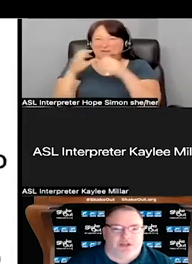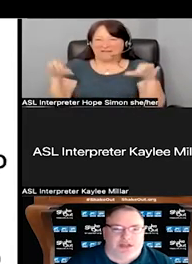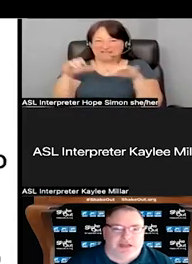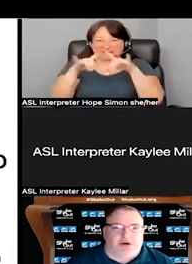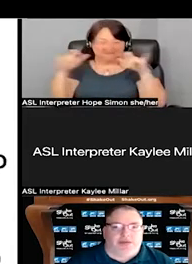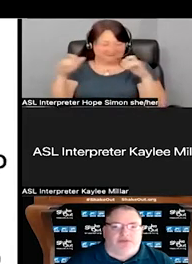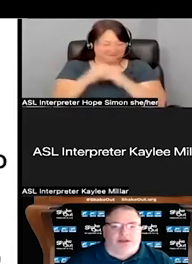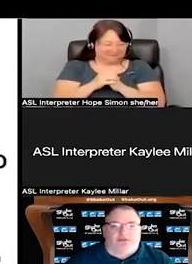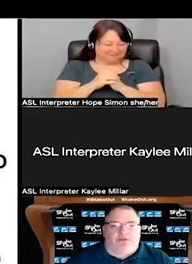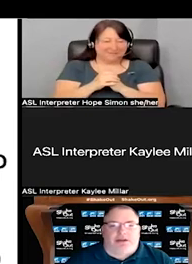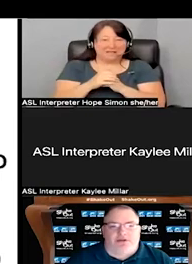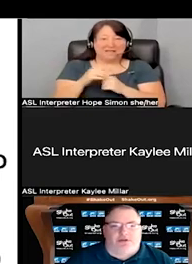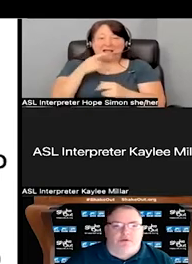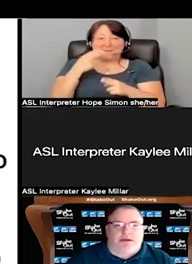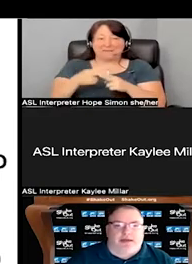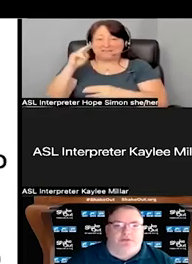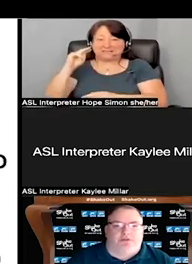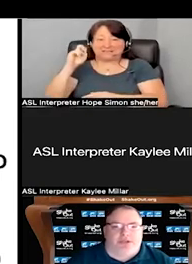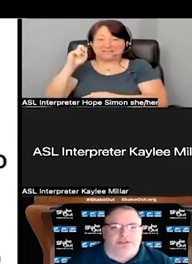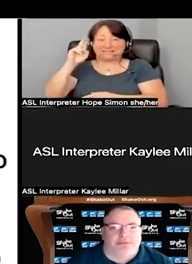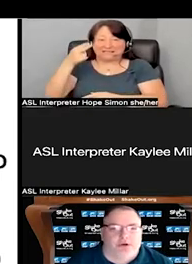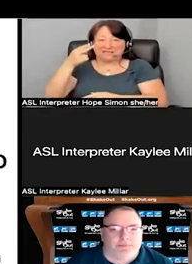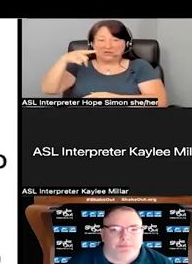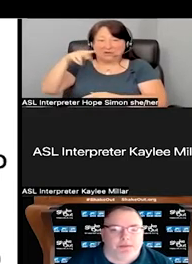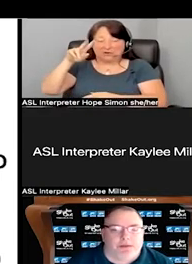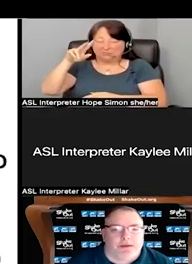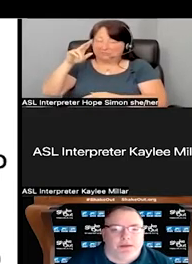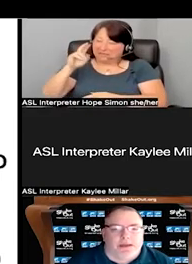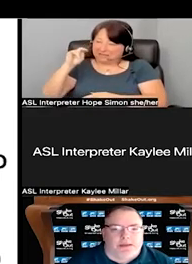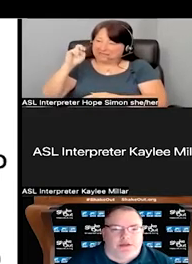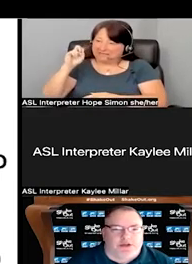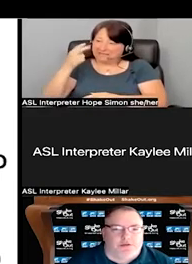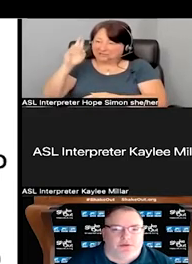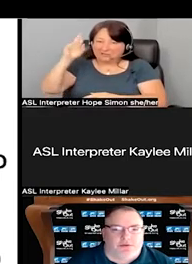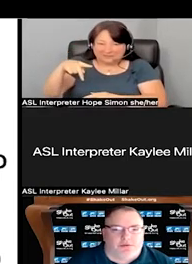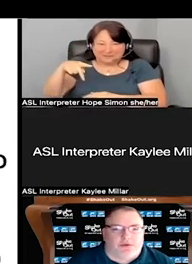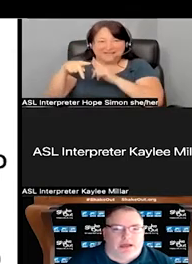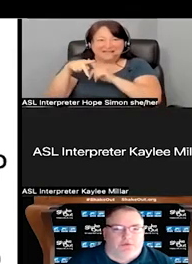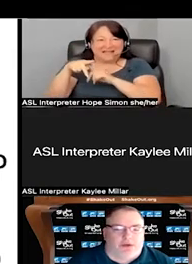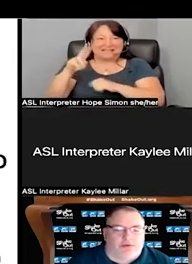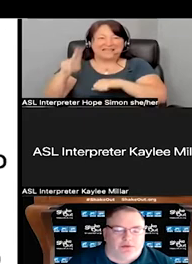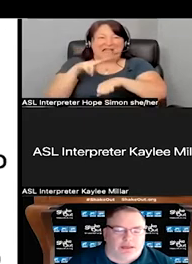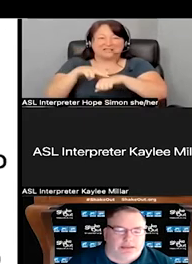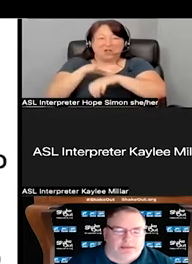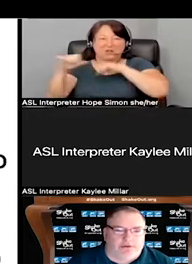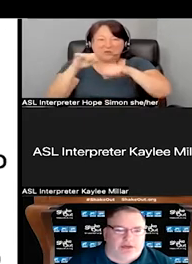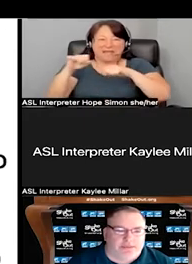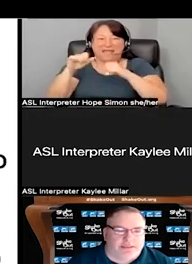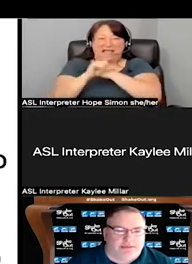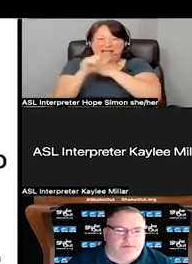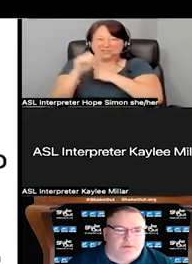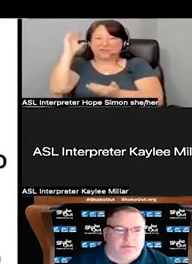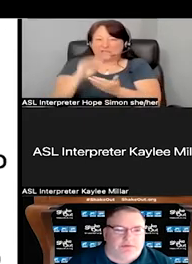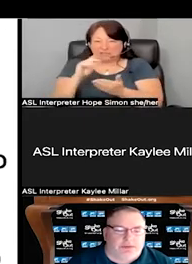I mentioned NEHERP, that stands for the National Earthquake Hazards Reduction Program. And each year, the California Governor's